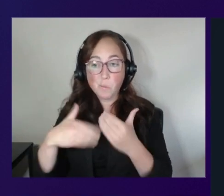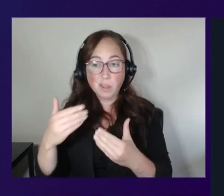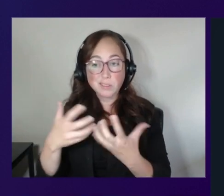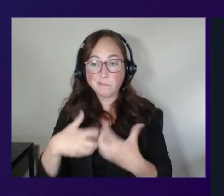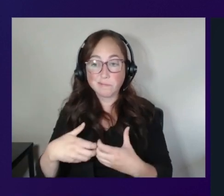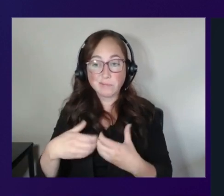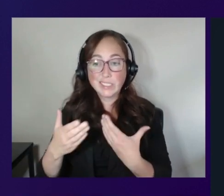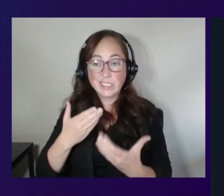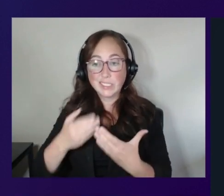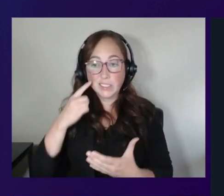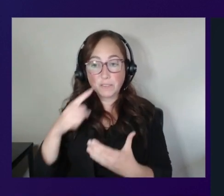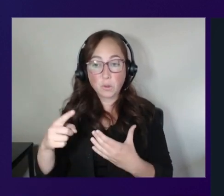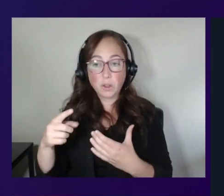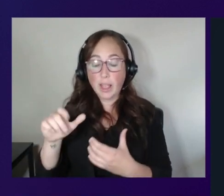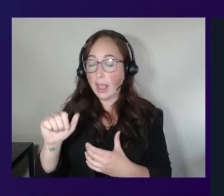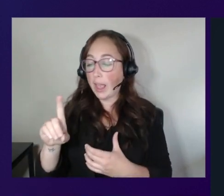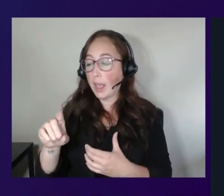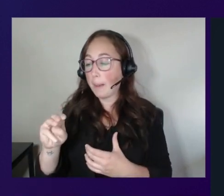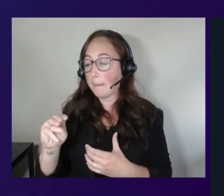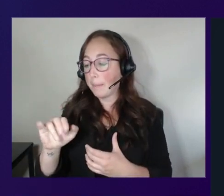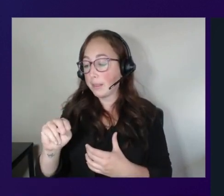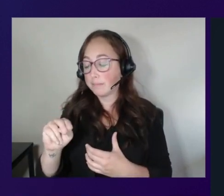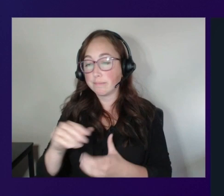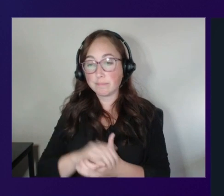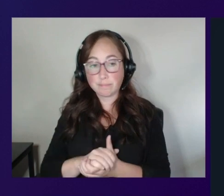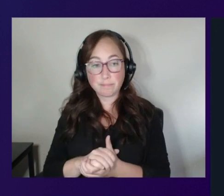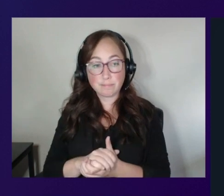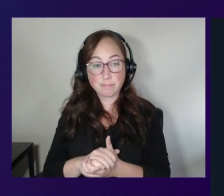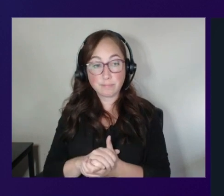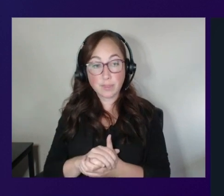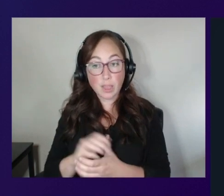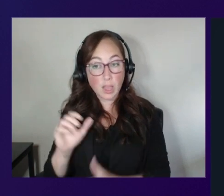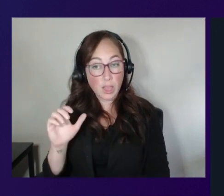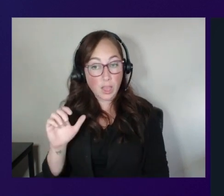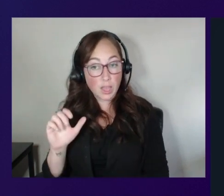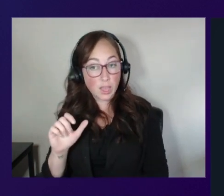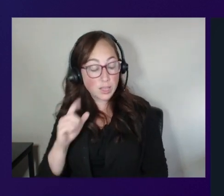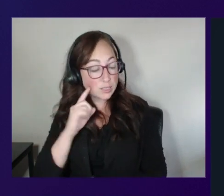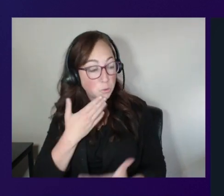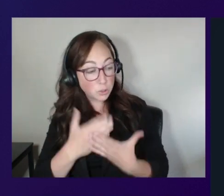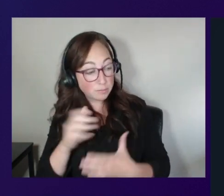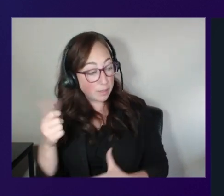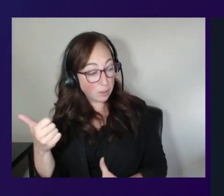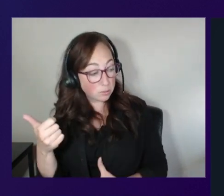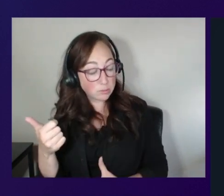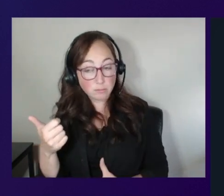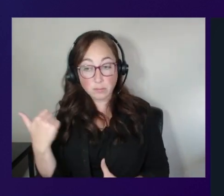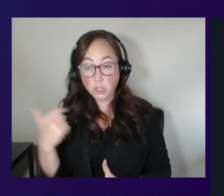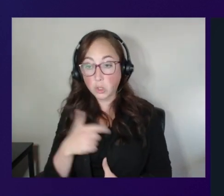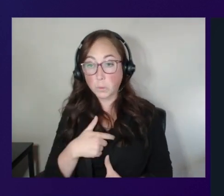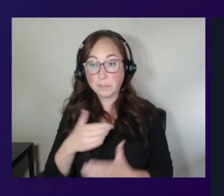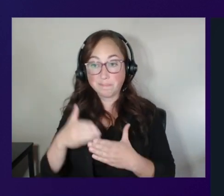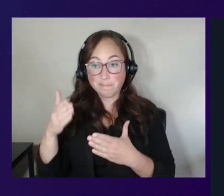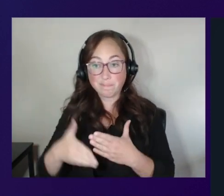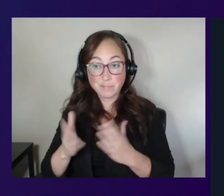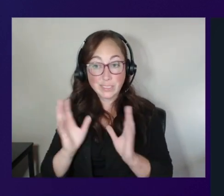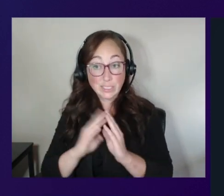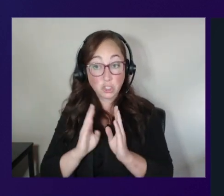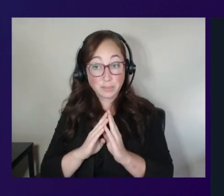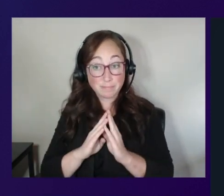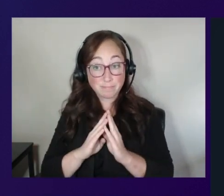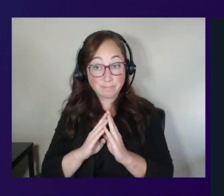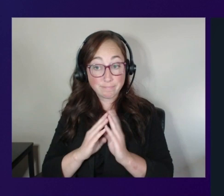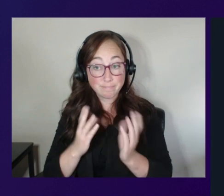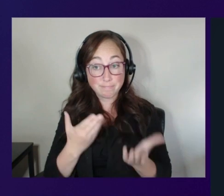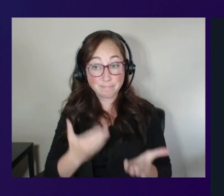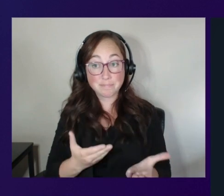administrators. Sounds good. Anything else as we wrap up this session? There